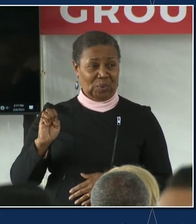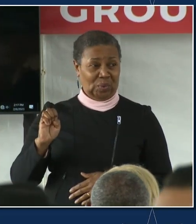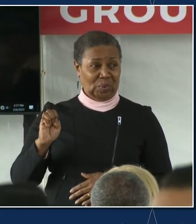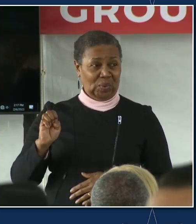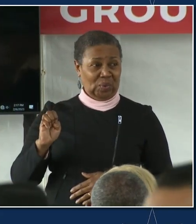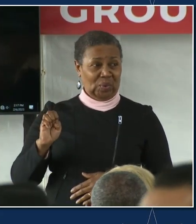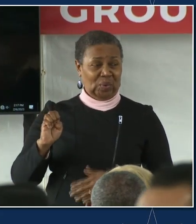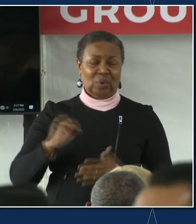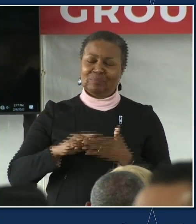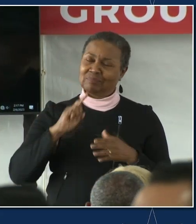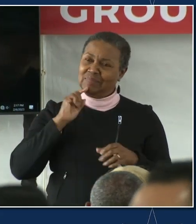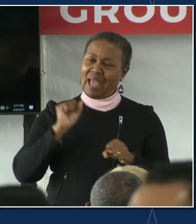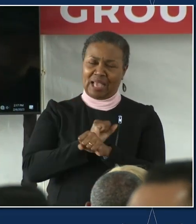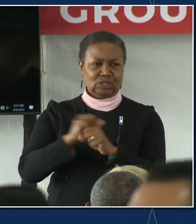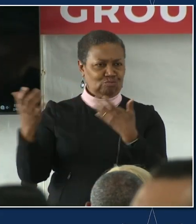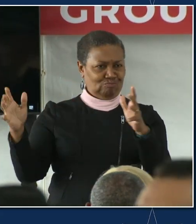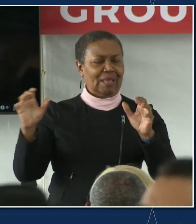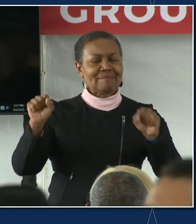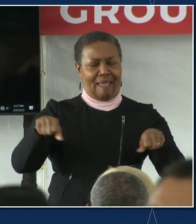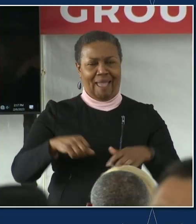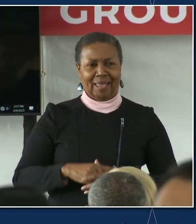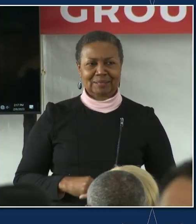can absolutely clap for that.